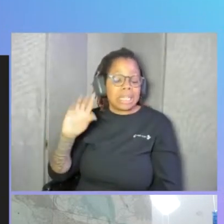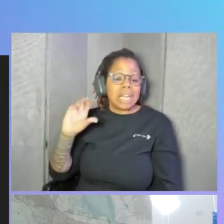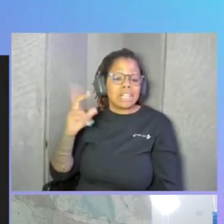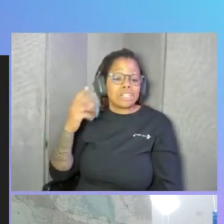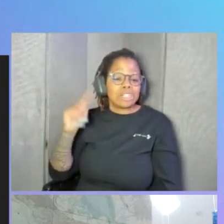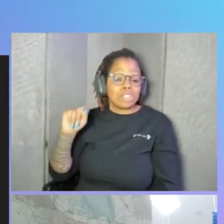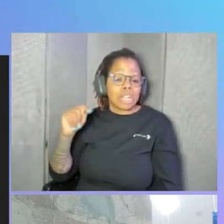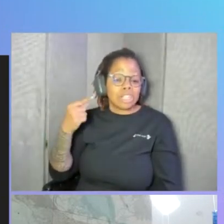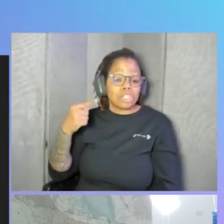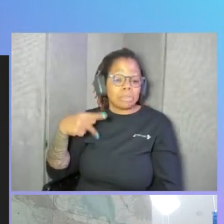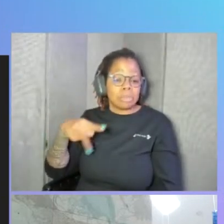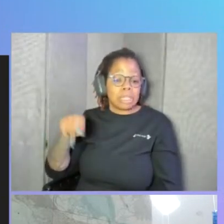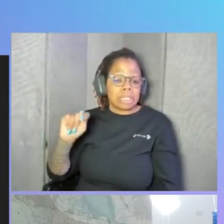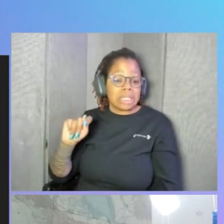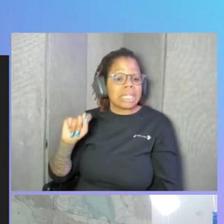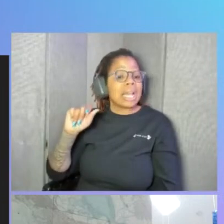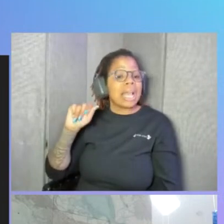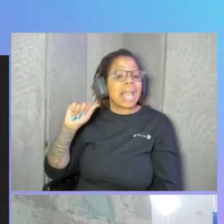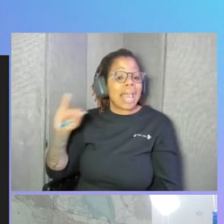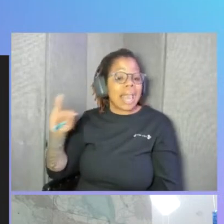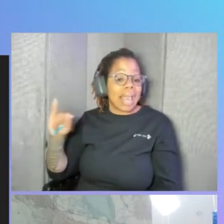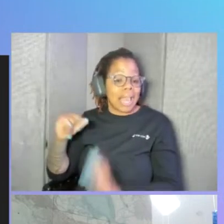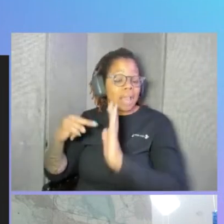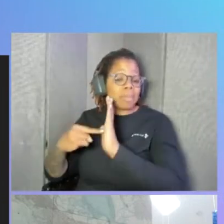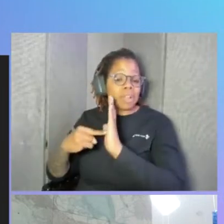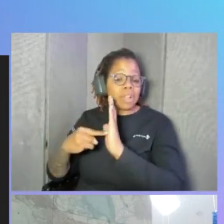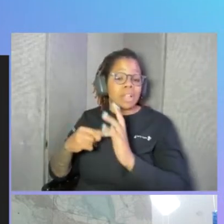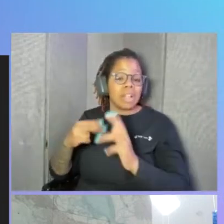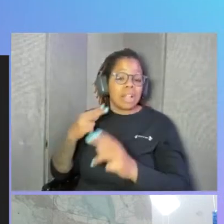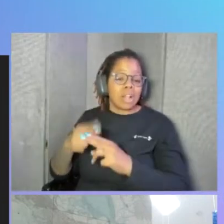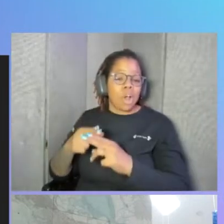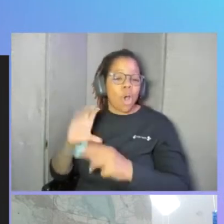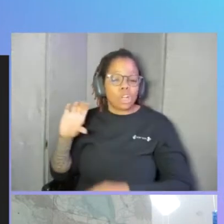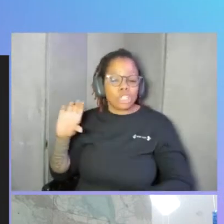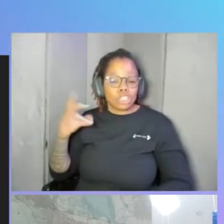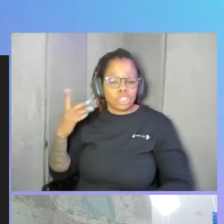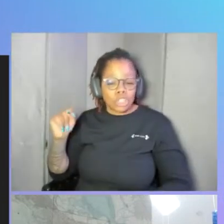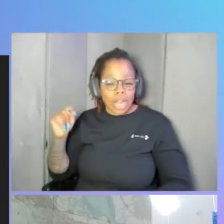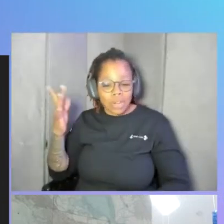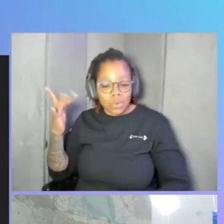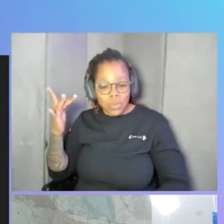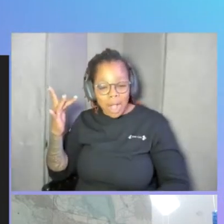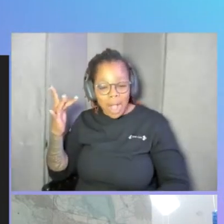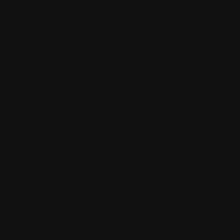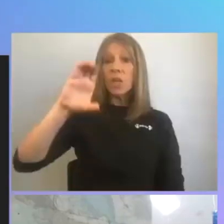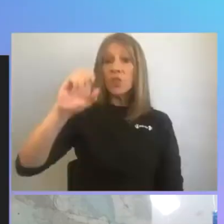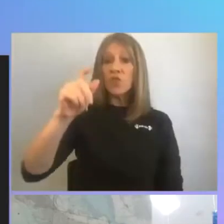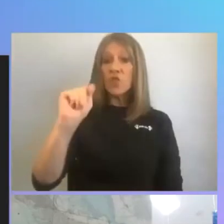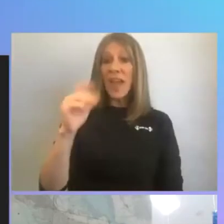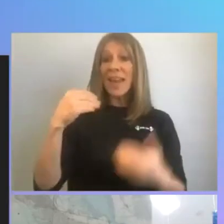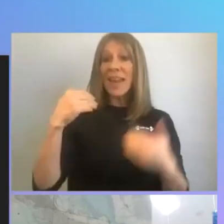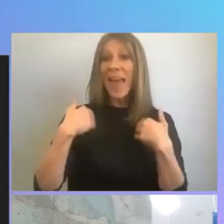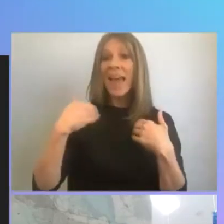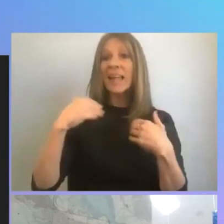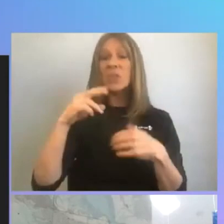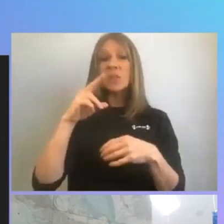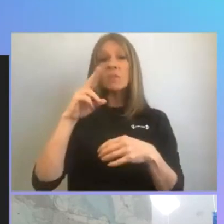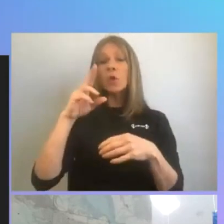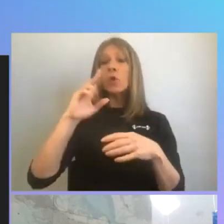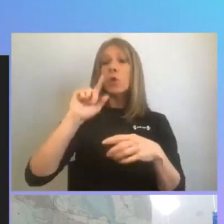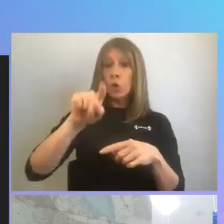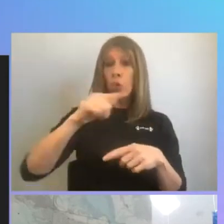ChatGPT is an AI model. They call it chat because it's got a chatbot interface where you go back and